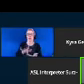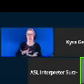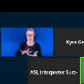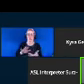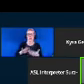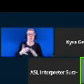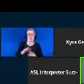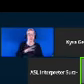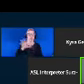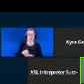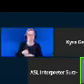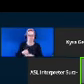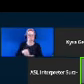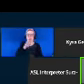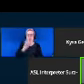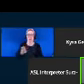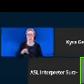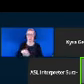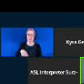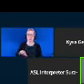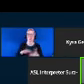at